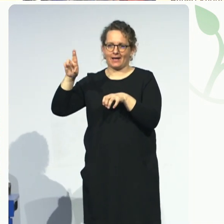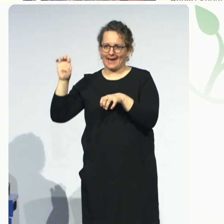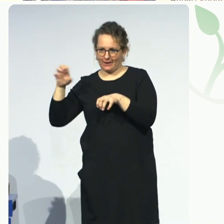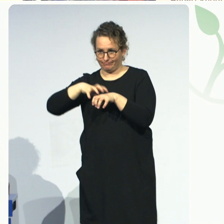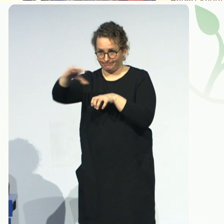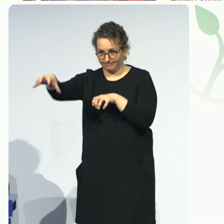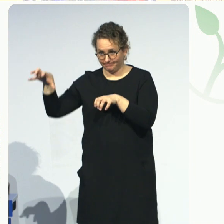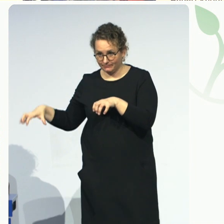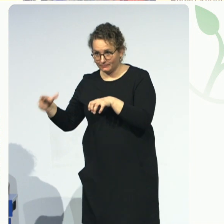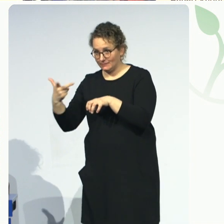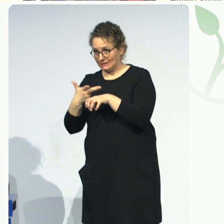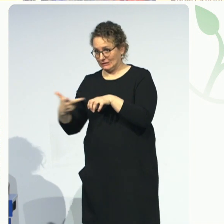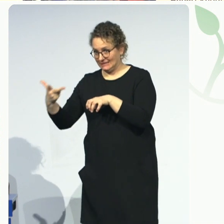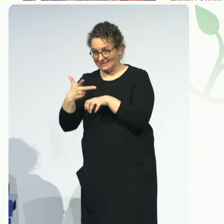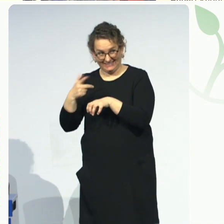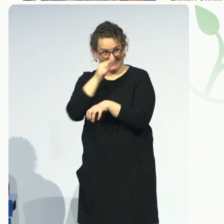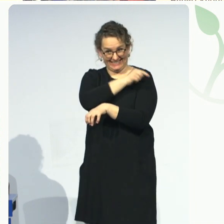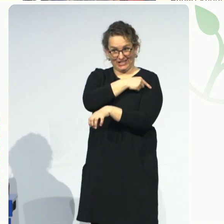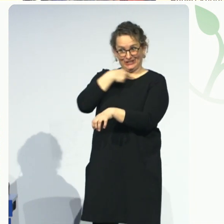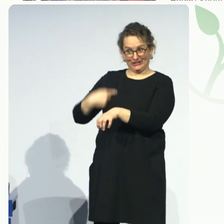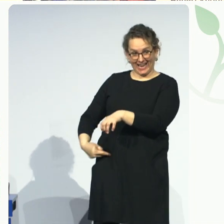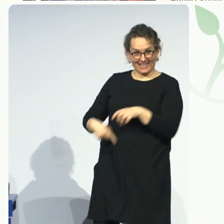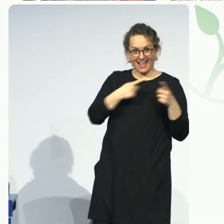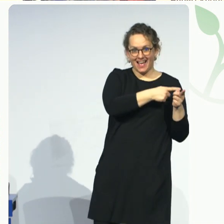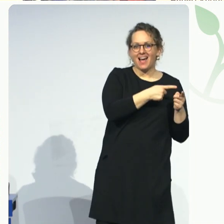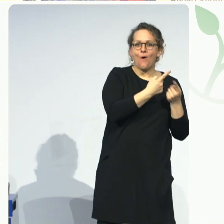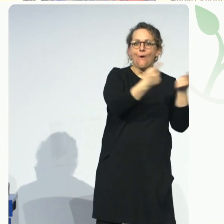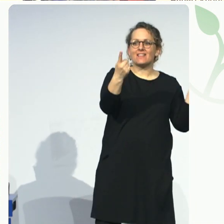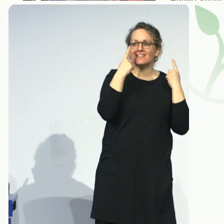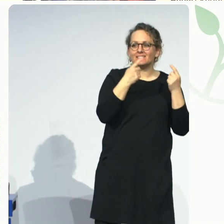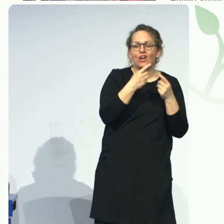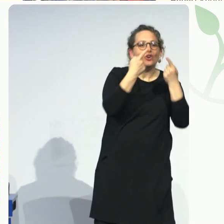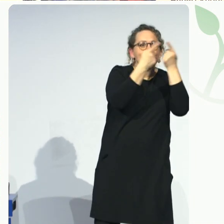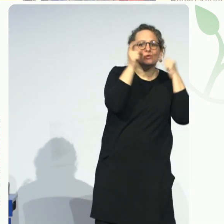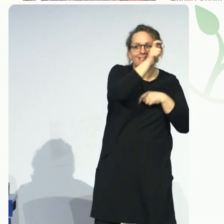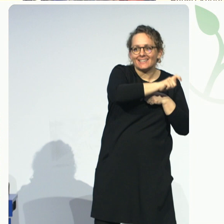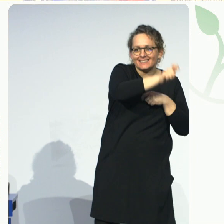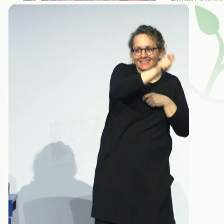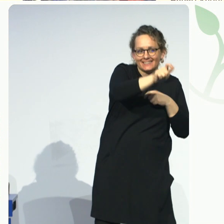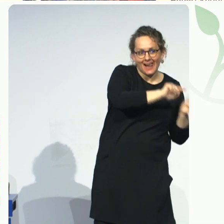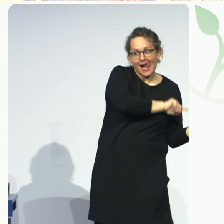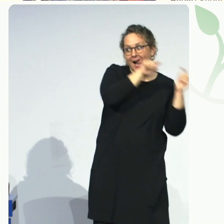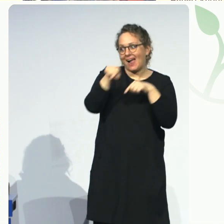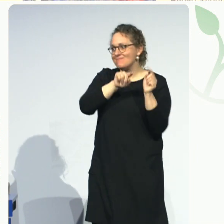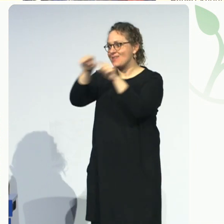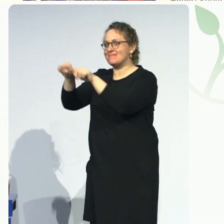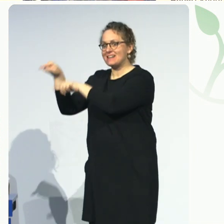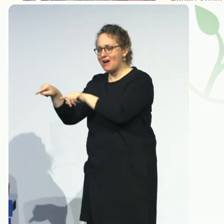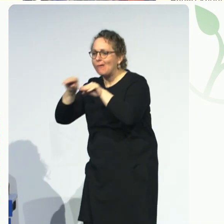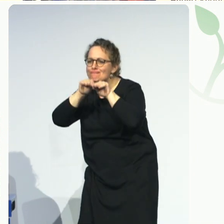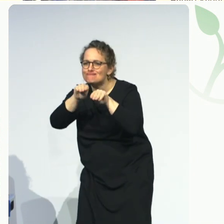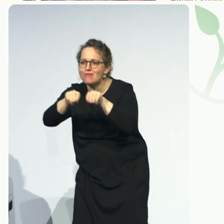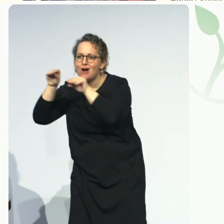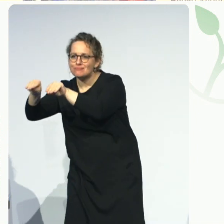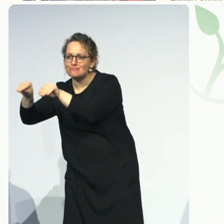taken several years to get approval through the Chinese government and through the US Embassy to have this